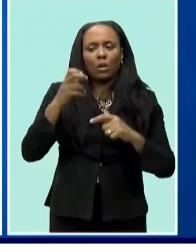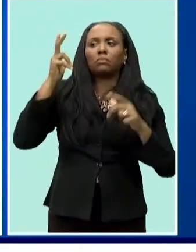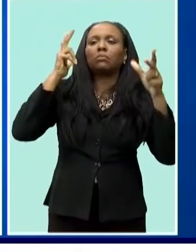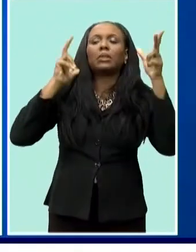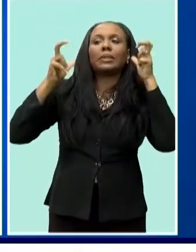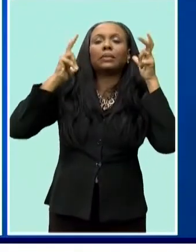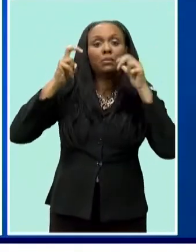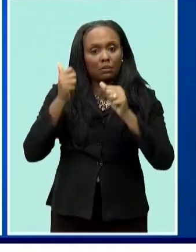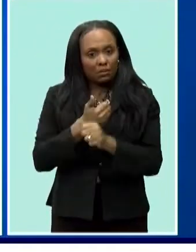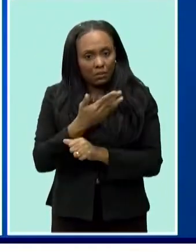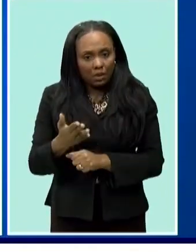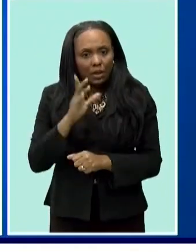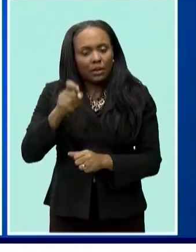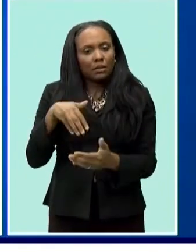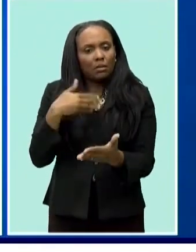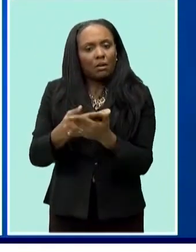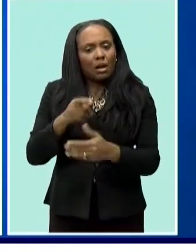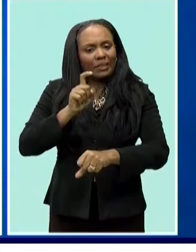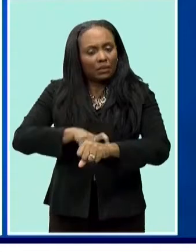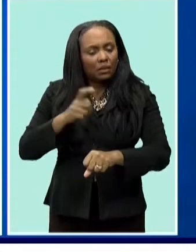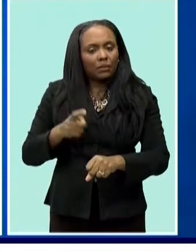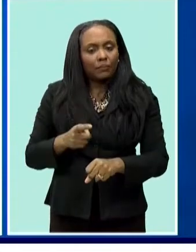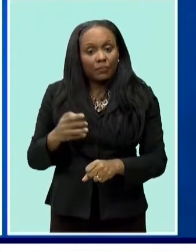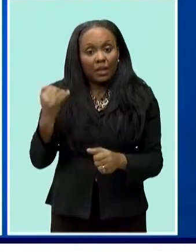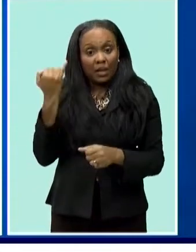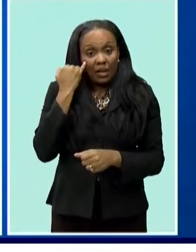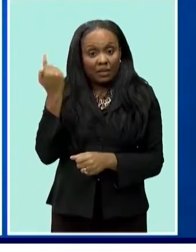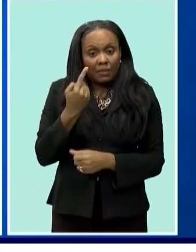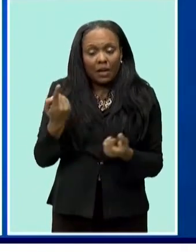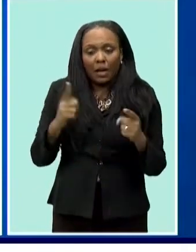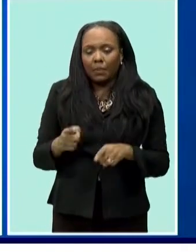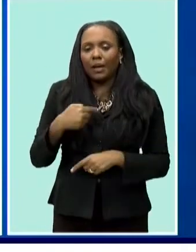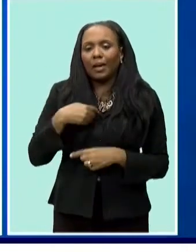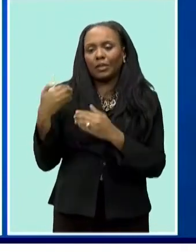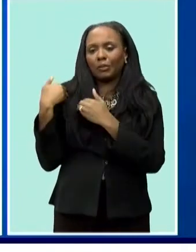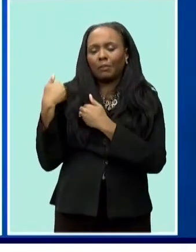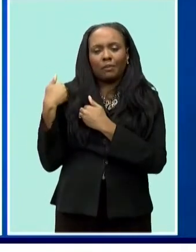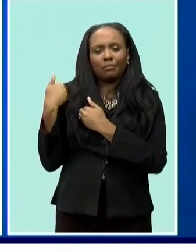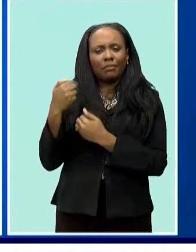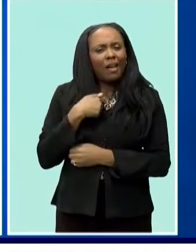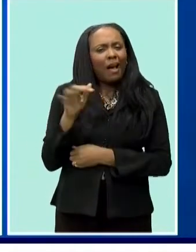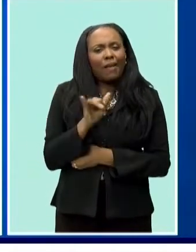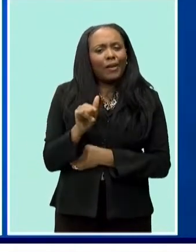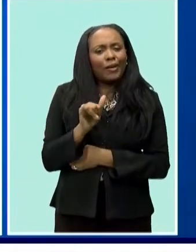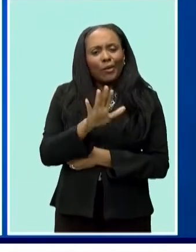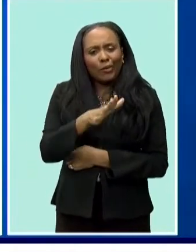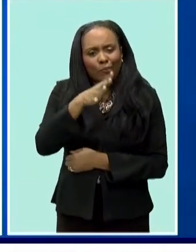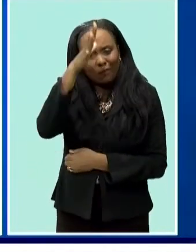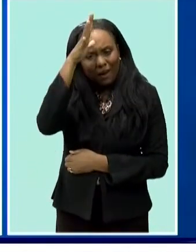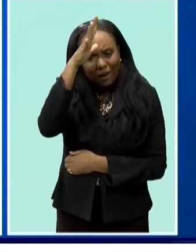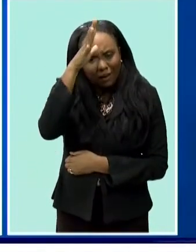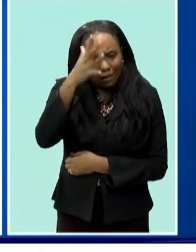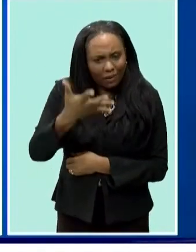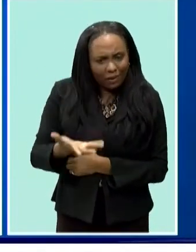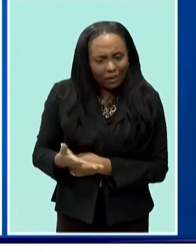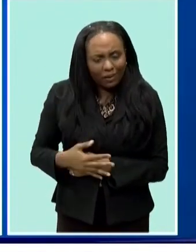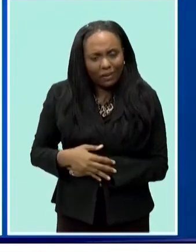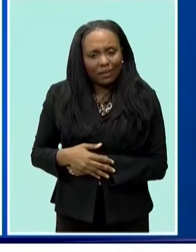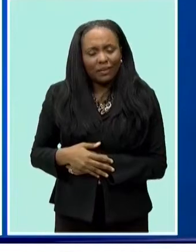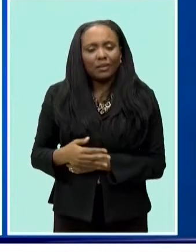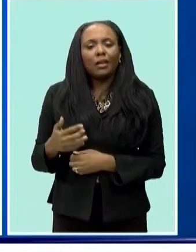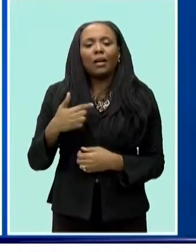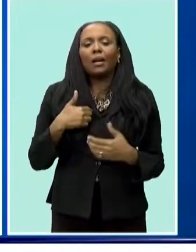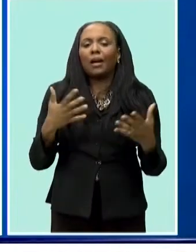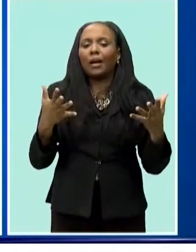time. If something happened, I'm responsible. I'm like a big parent to y'all. So all of these acts,